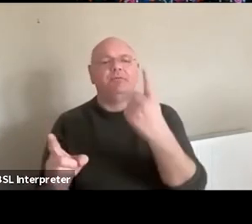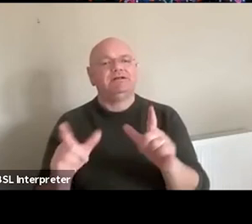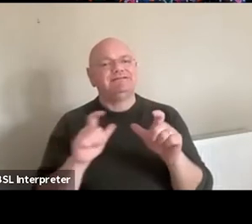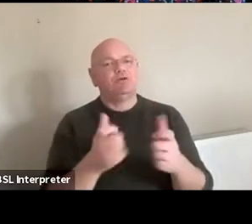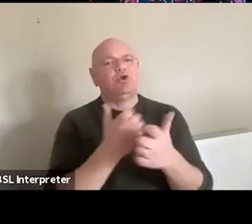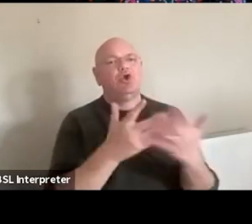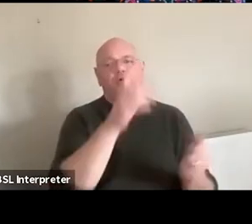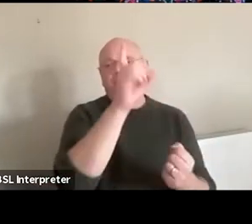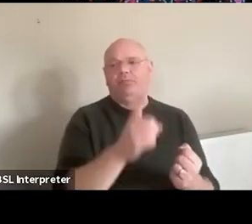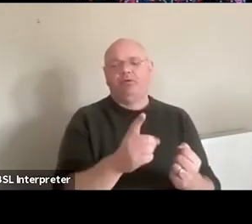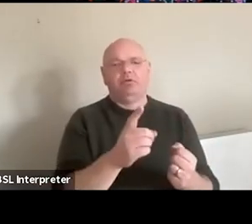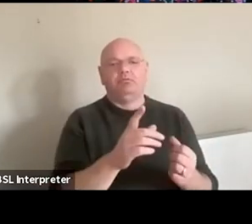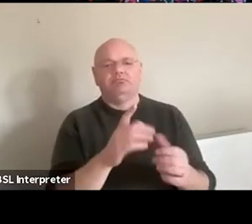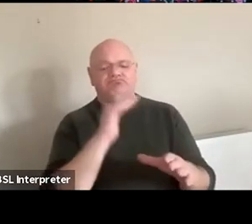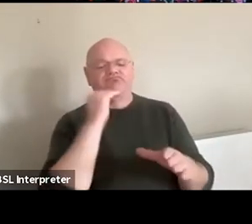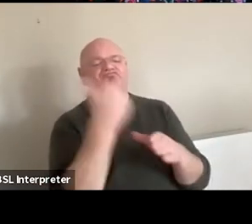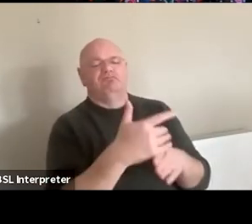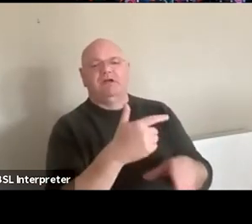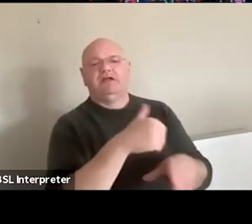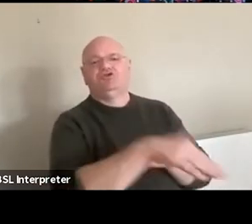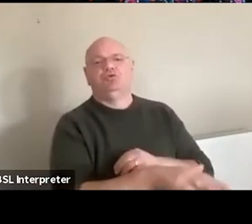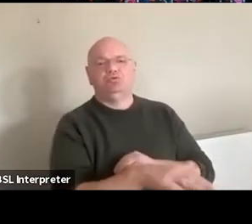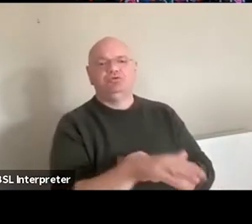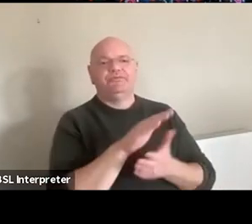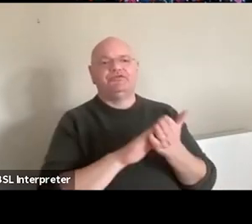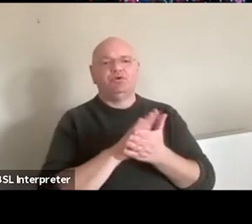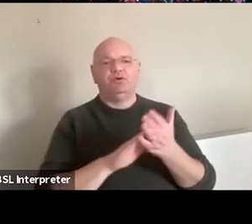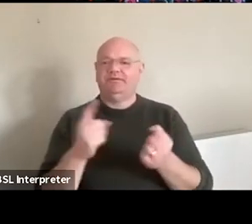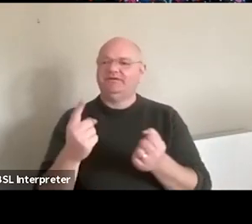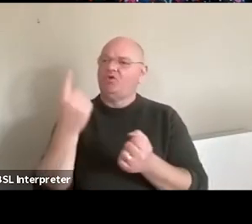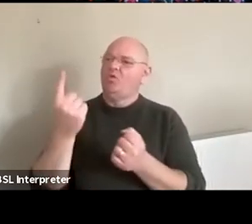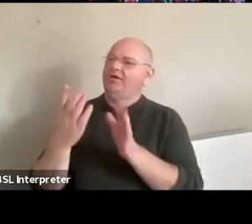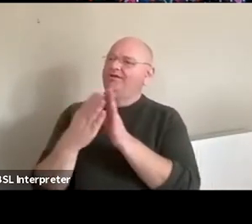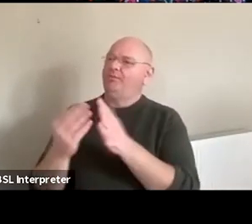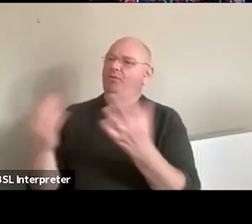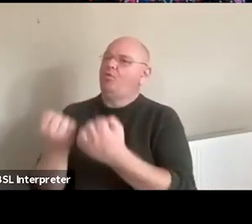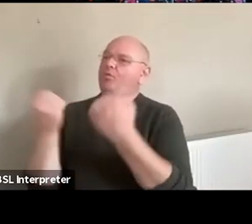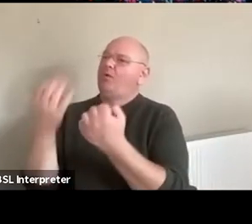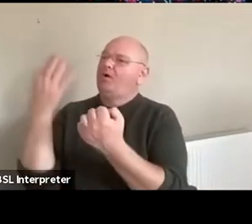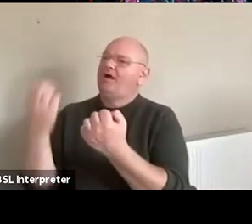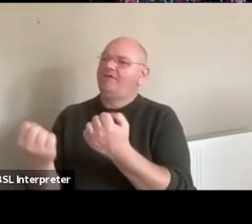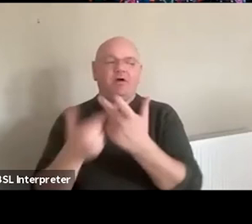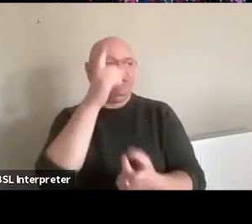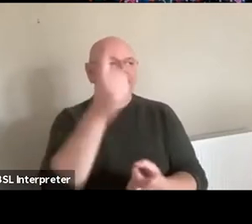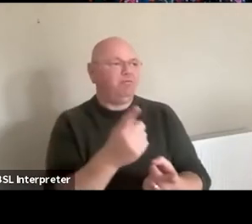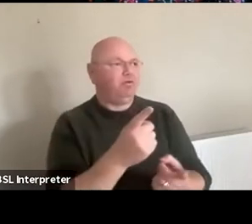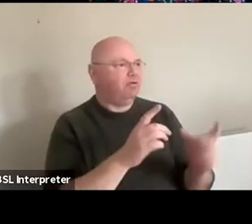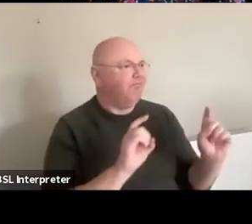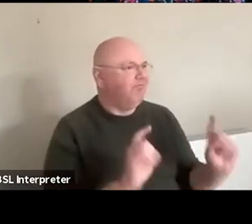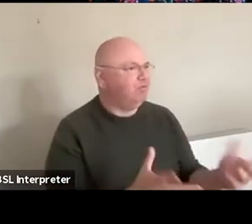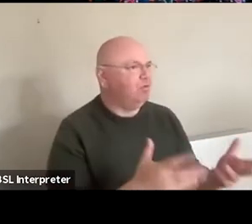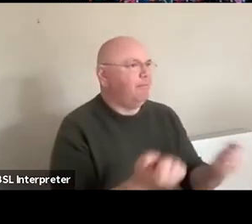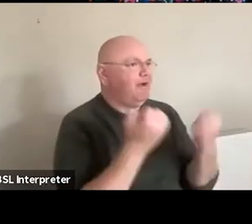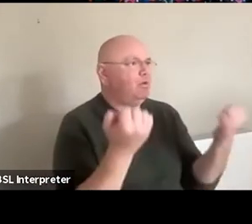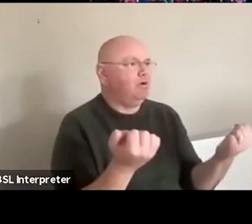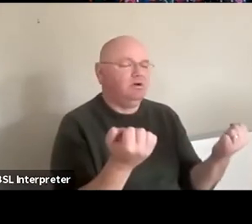to Francesca's point about in one instance one can have power and that can so instantly be transformed to where they have no power. In one instance, being